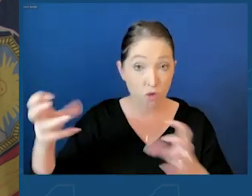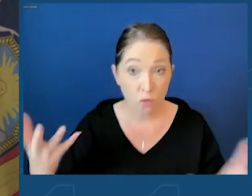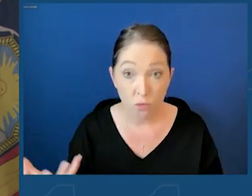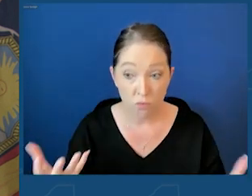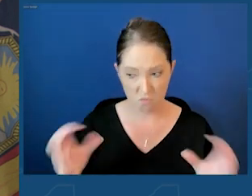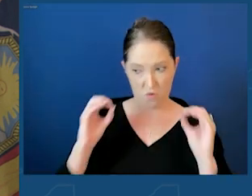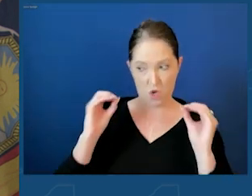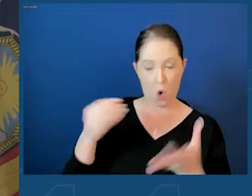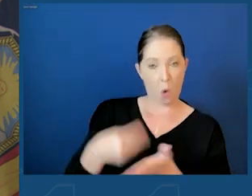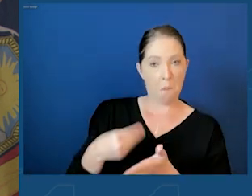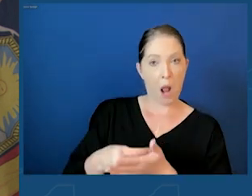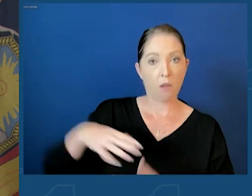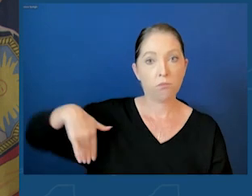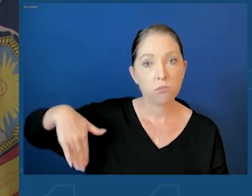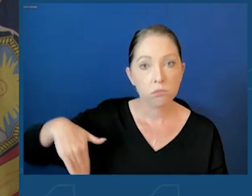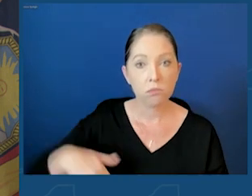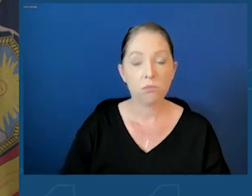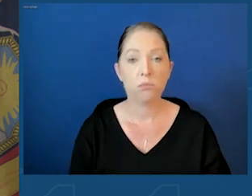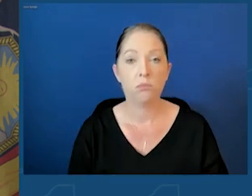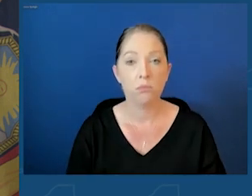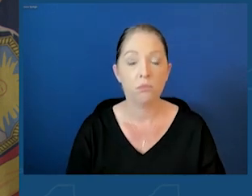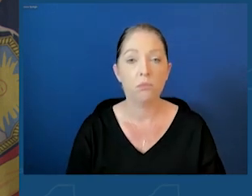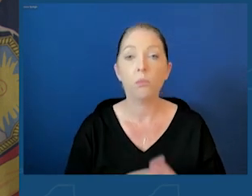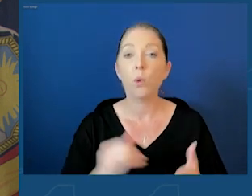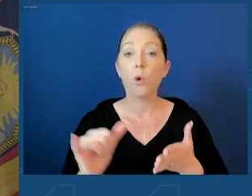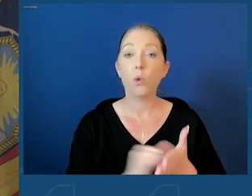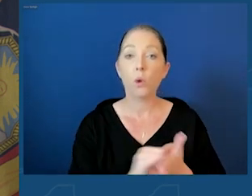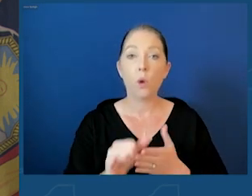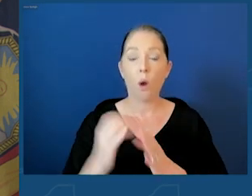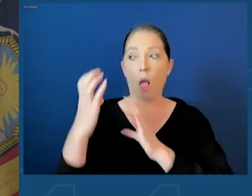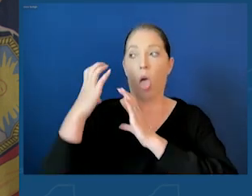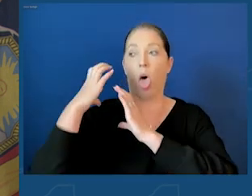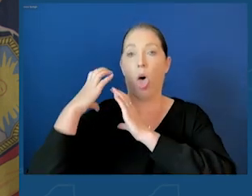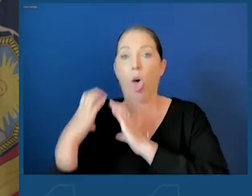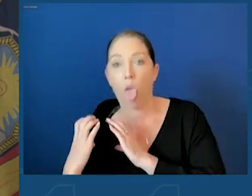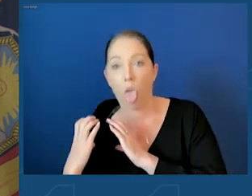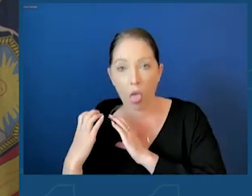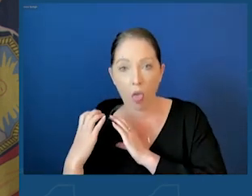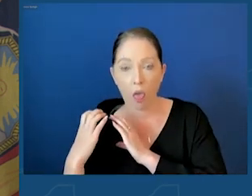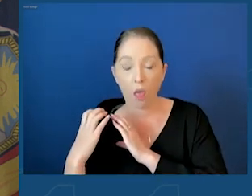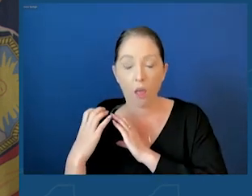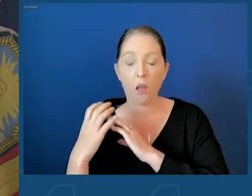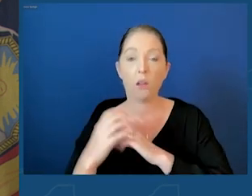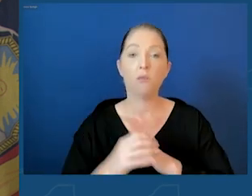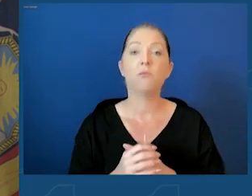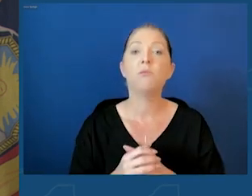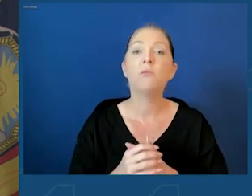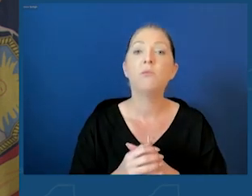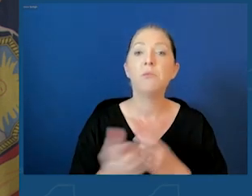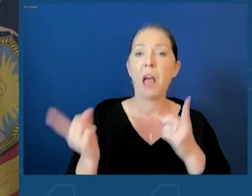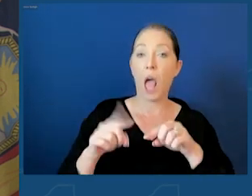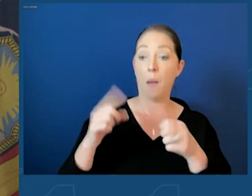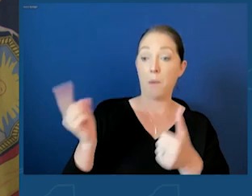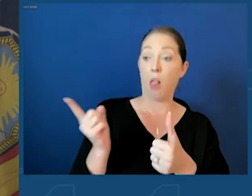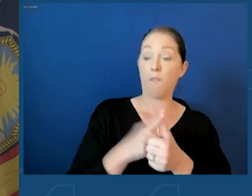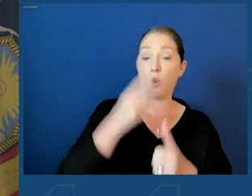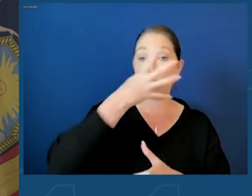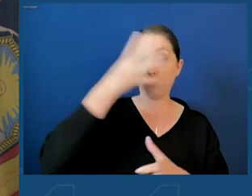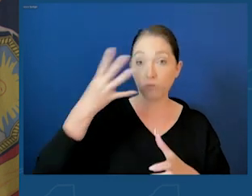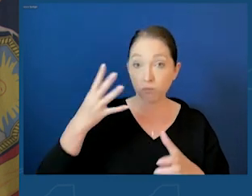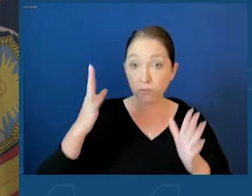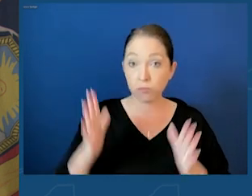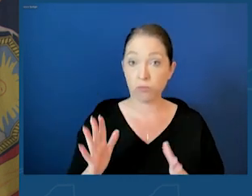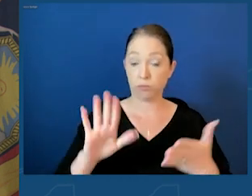York has shouldered this burden for far too long. Since the first migrants began arriving at the Port Authority bus